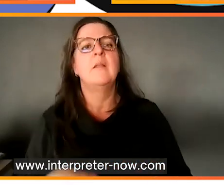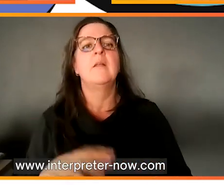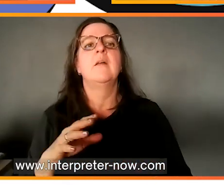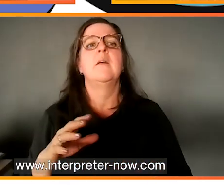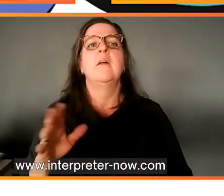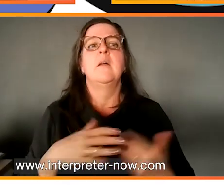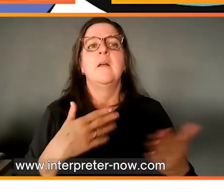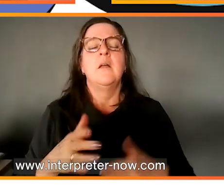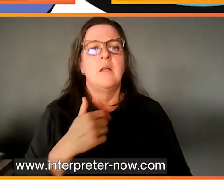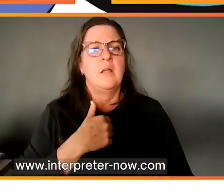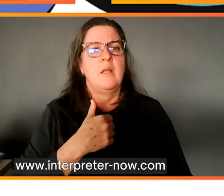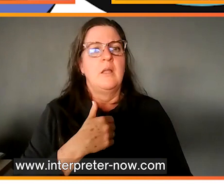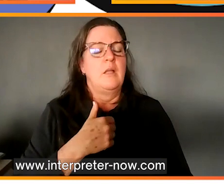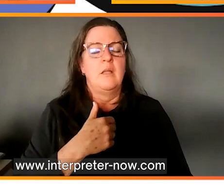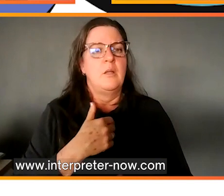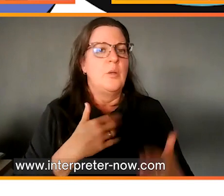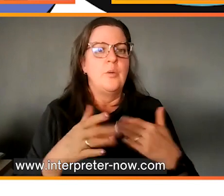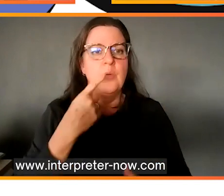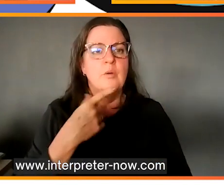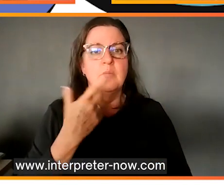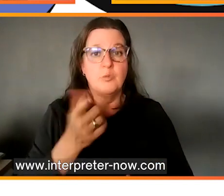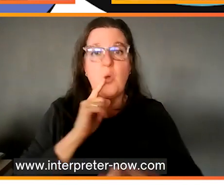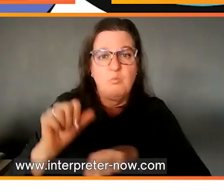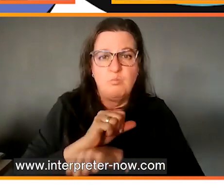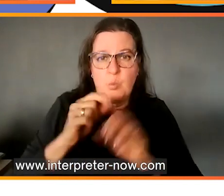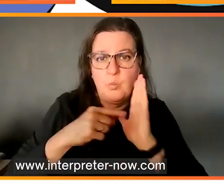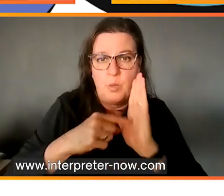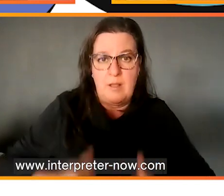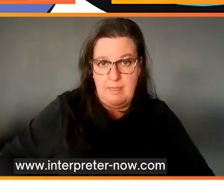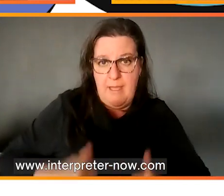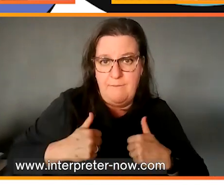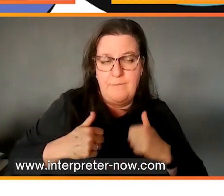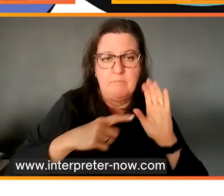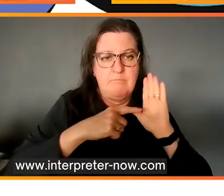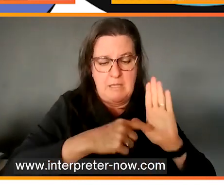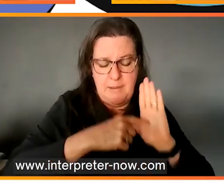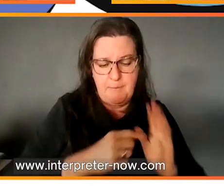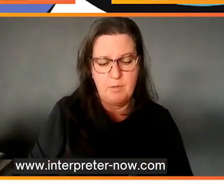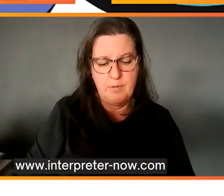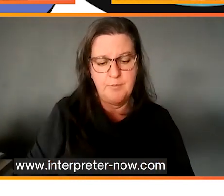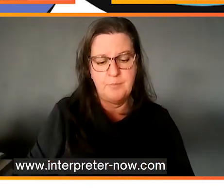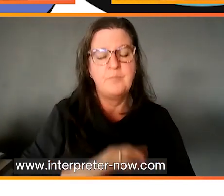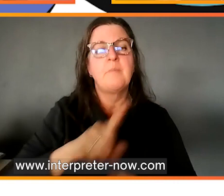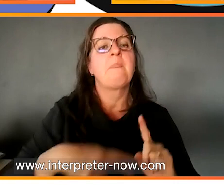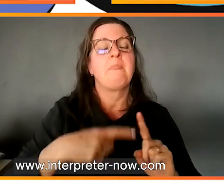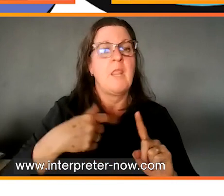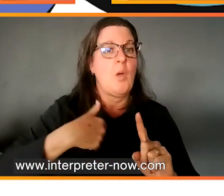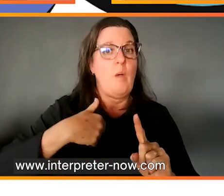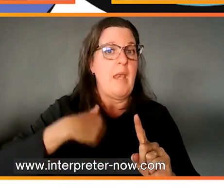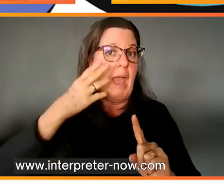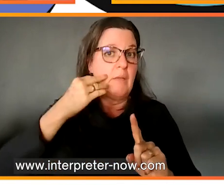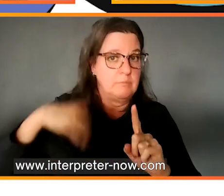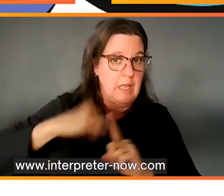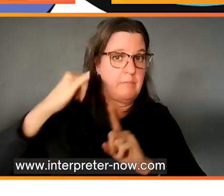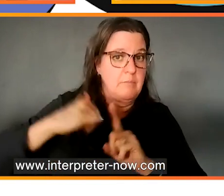take a real life example. When I was being confronted or bullied in